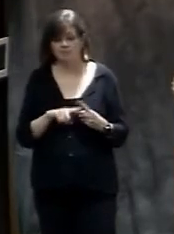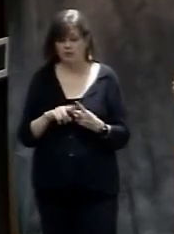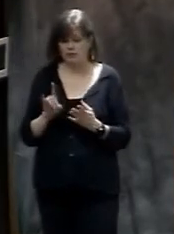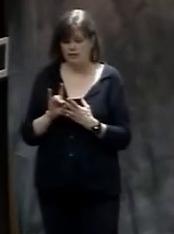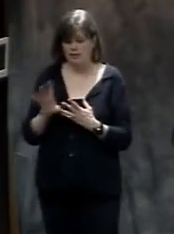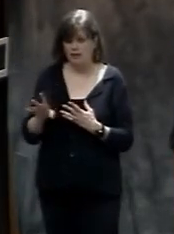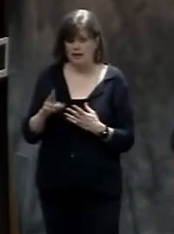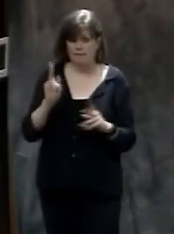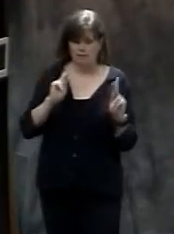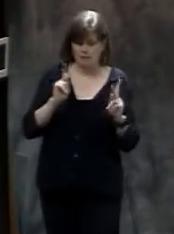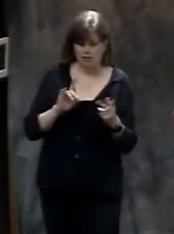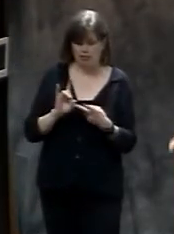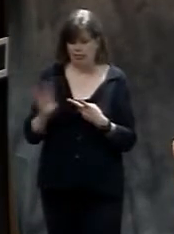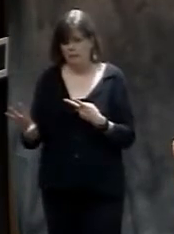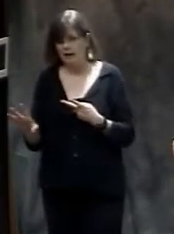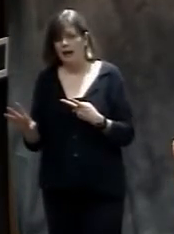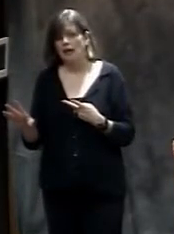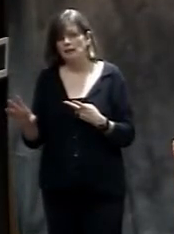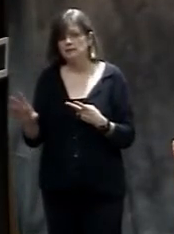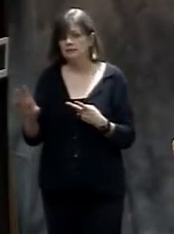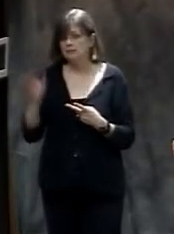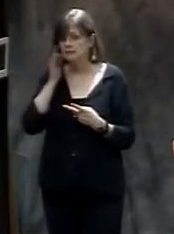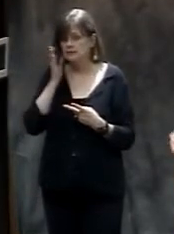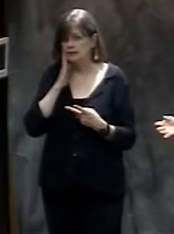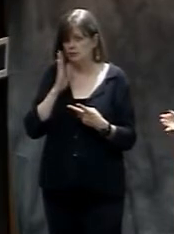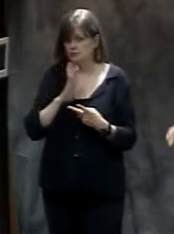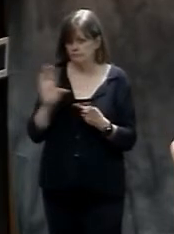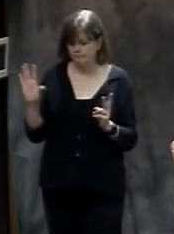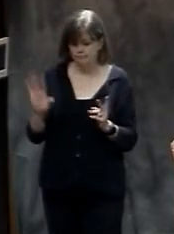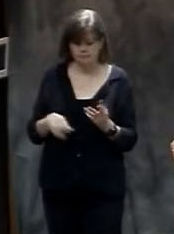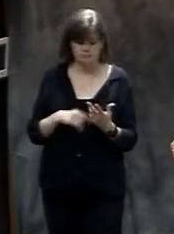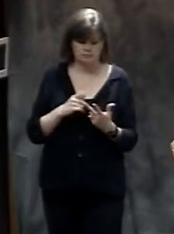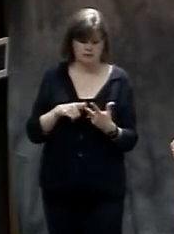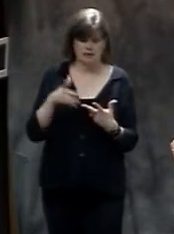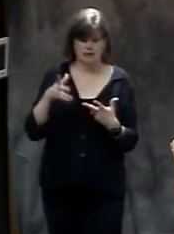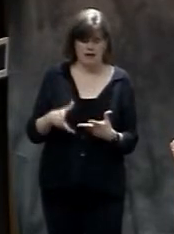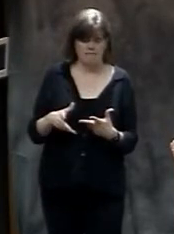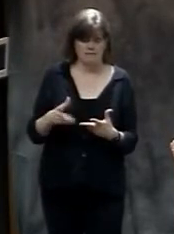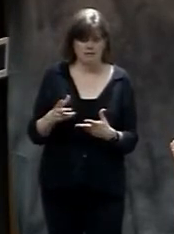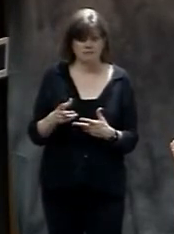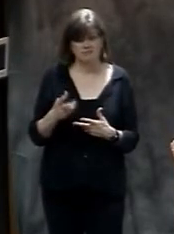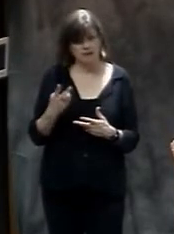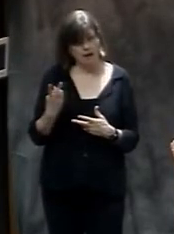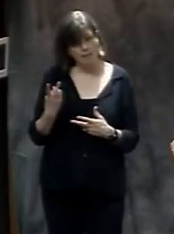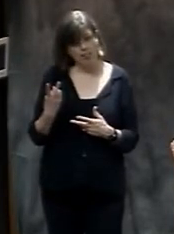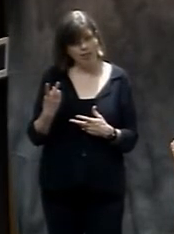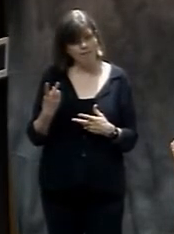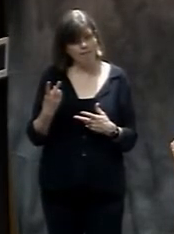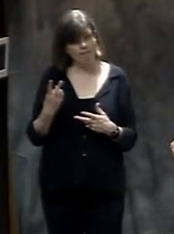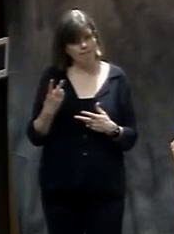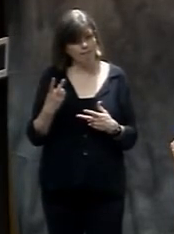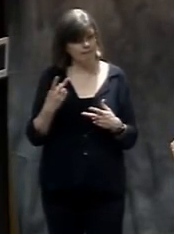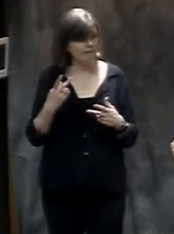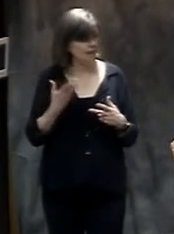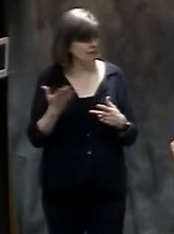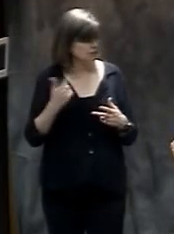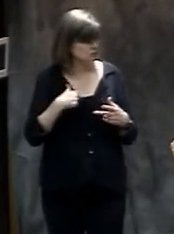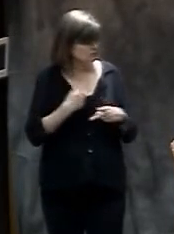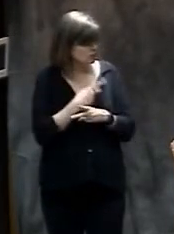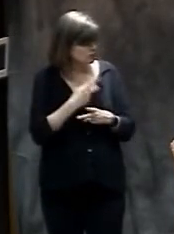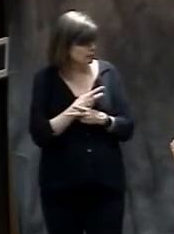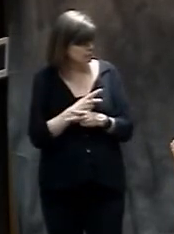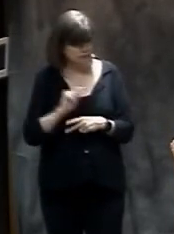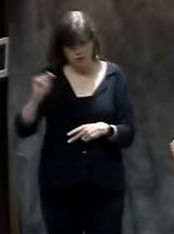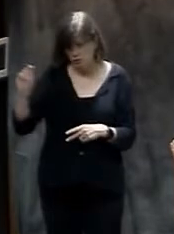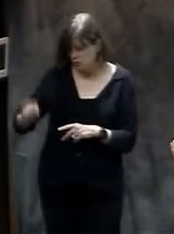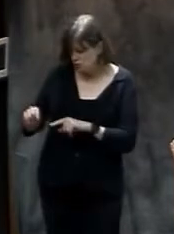Excuse me. And so what that leads us to a couple of conclusions. One, we find that Tucson would seemingly